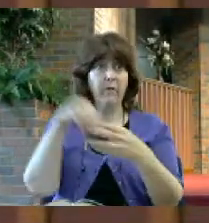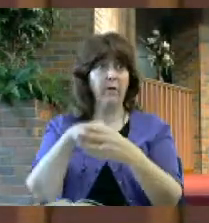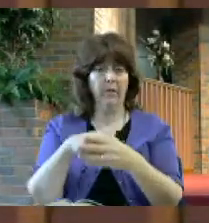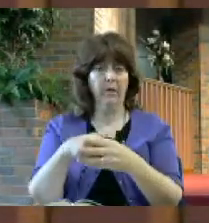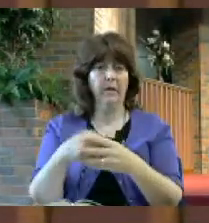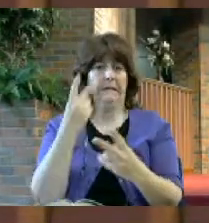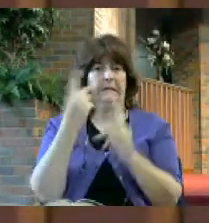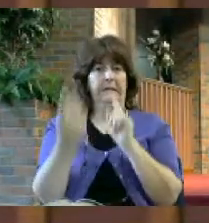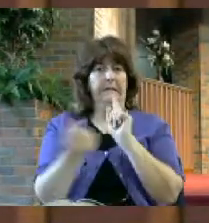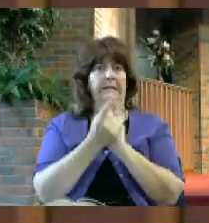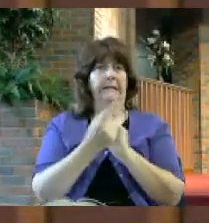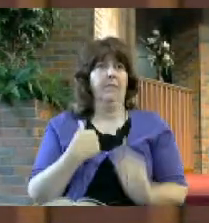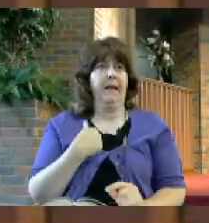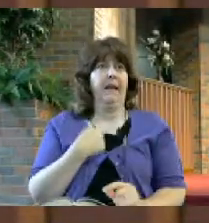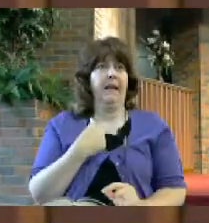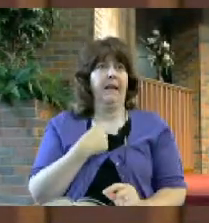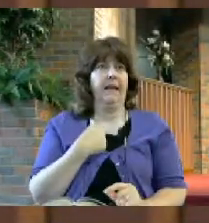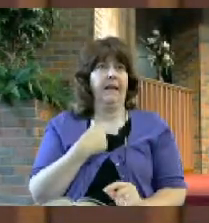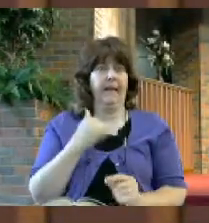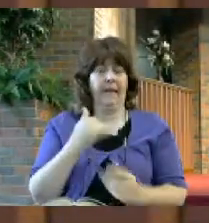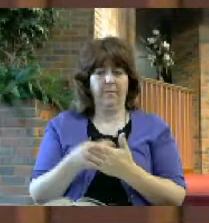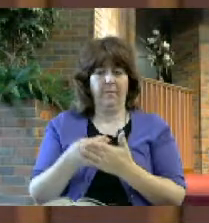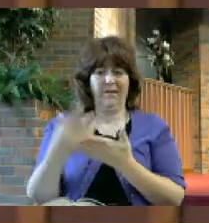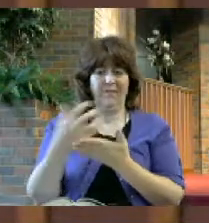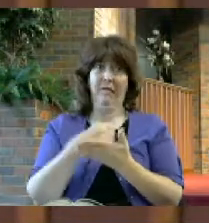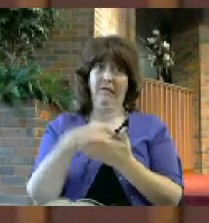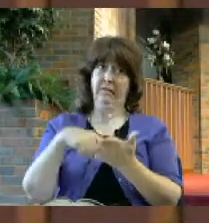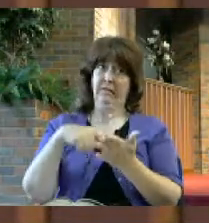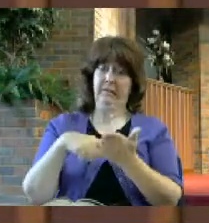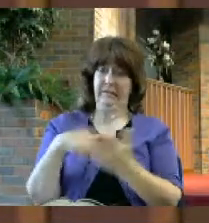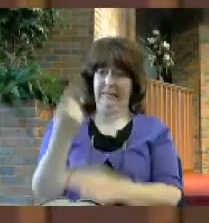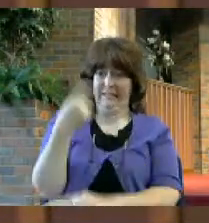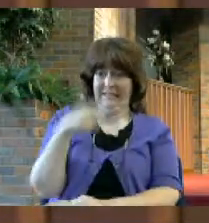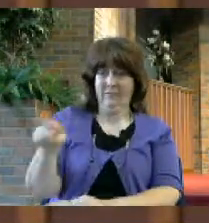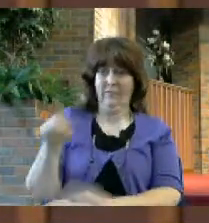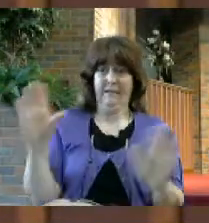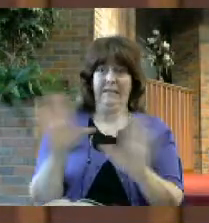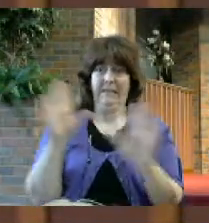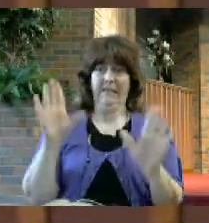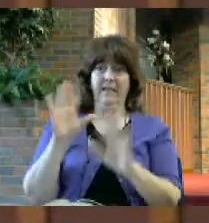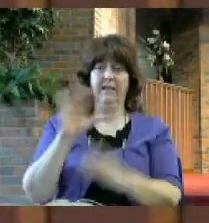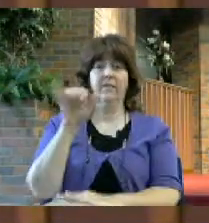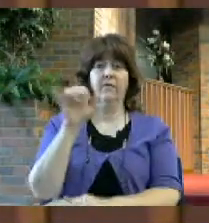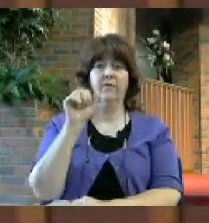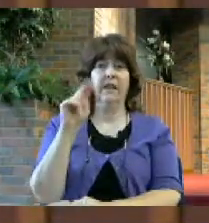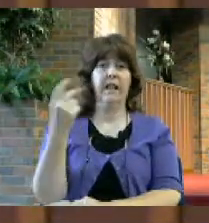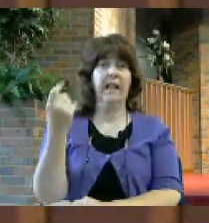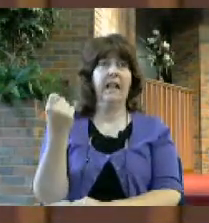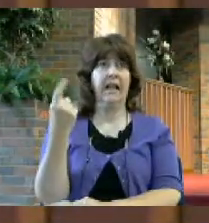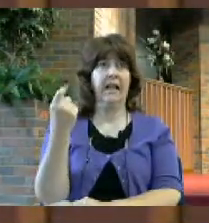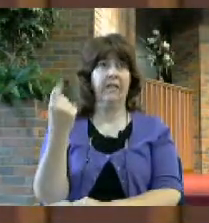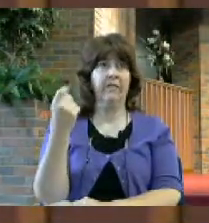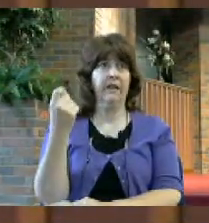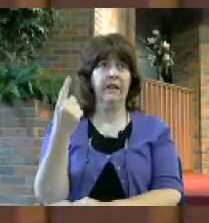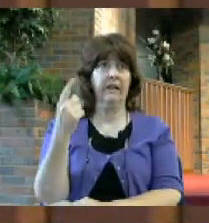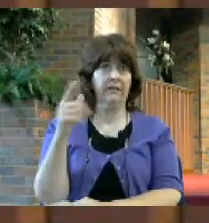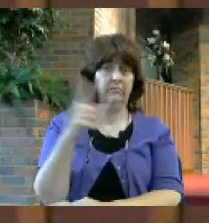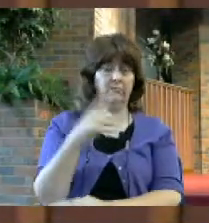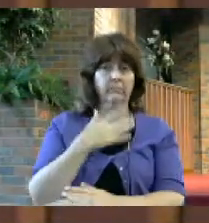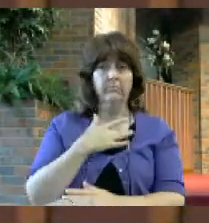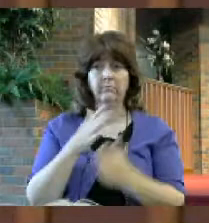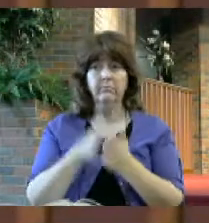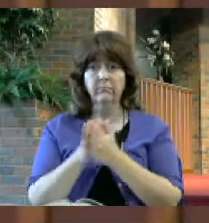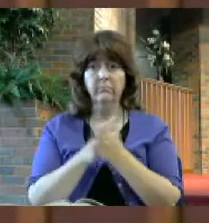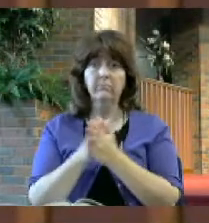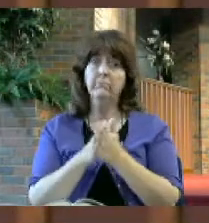The money is going to be due by next Sunday, though, January the 11th, so please make plans to act quickly on that if you have interest. You don't have to